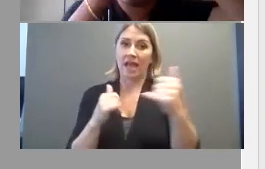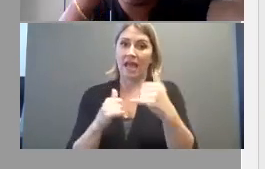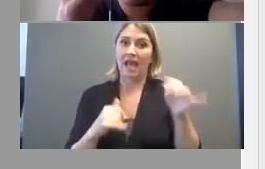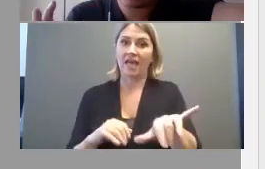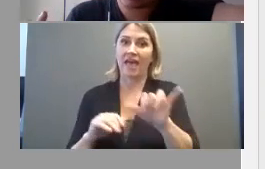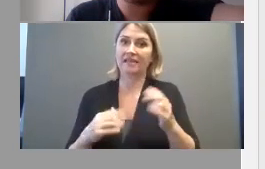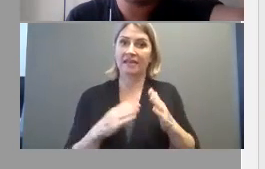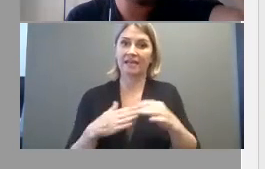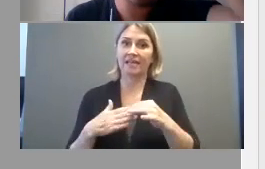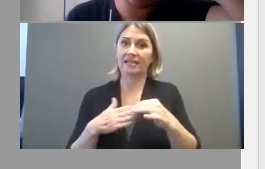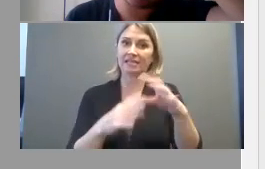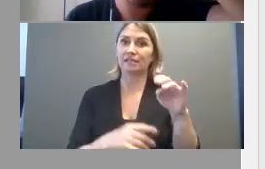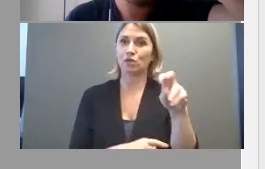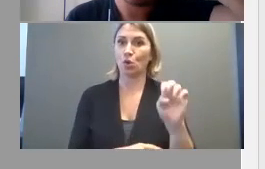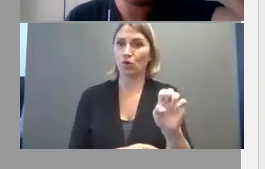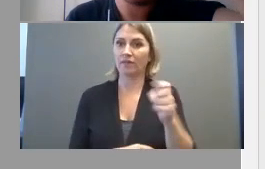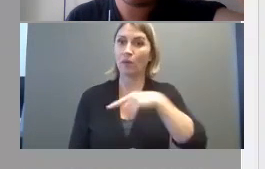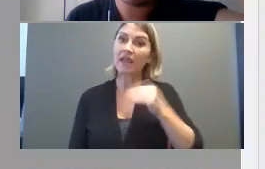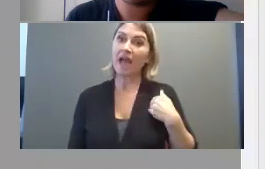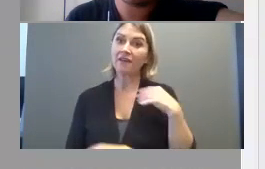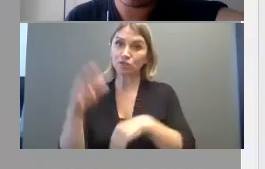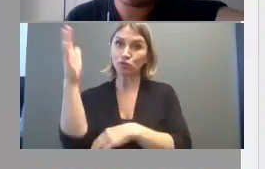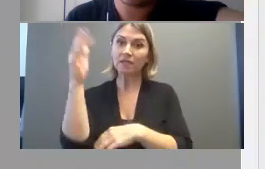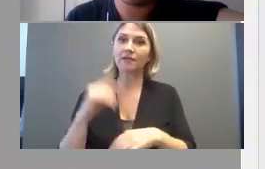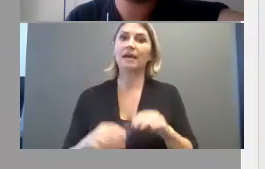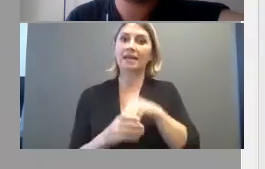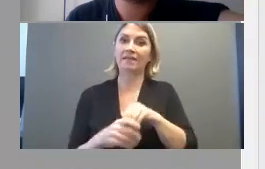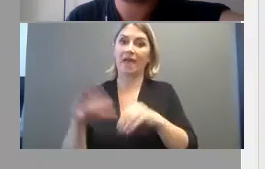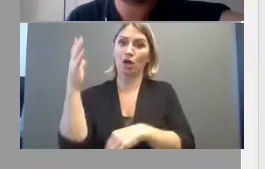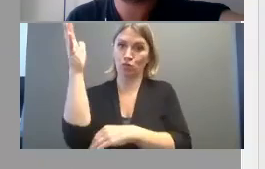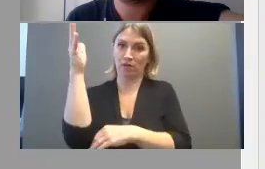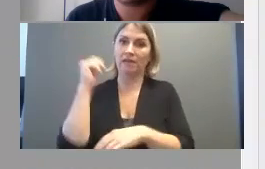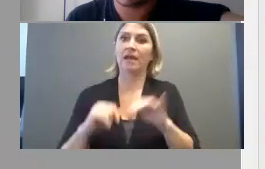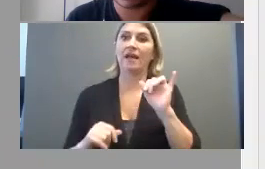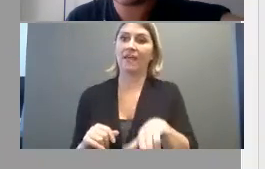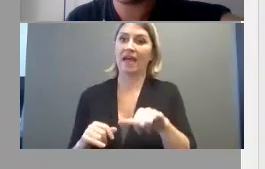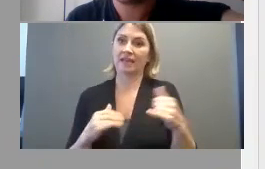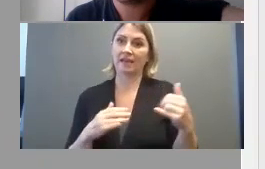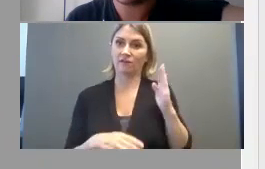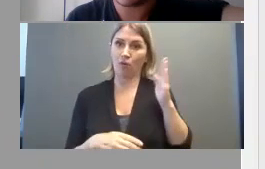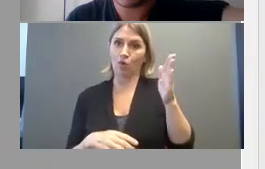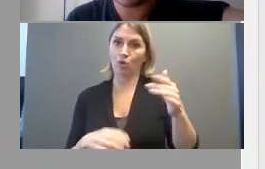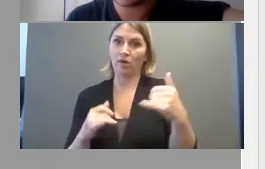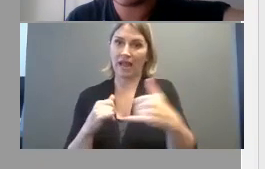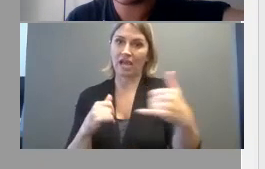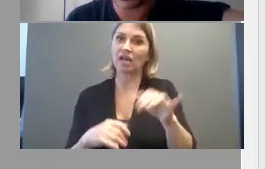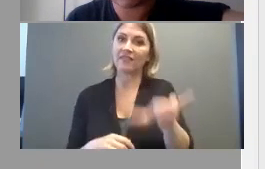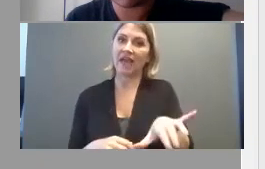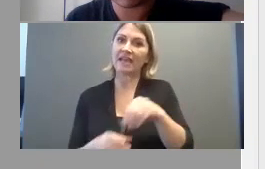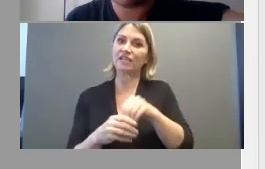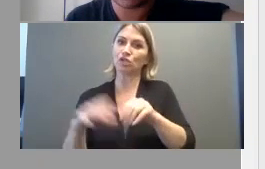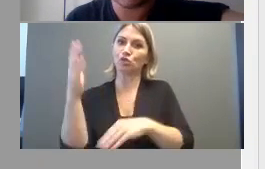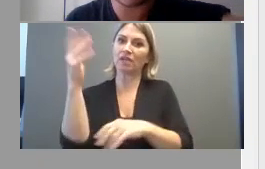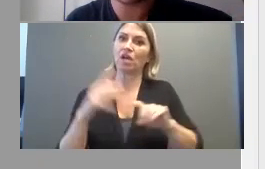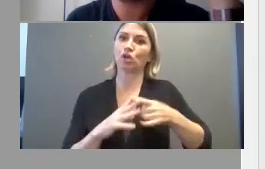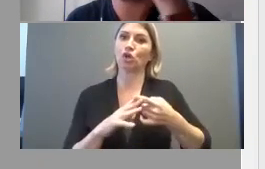from that we have a tree, and in that tree a forward edge is defined as a edge that in your tree starts